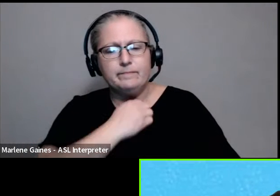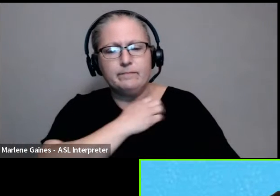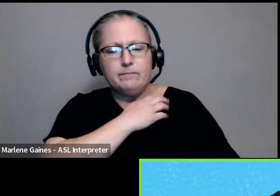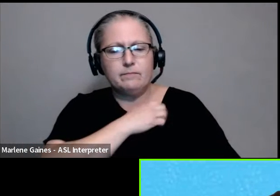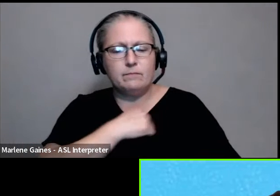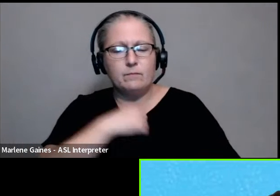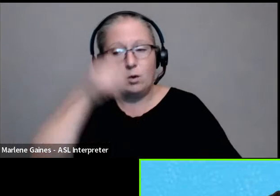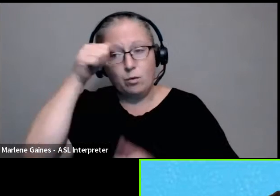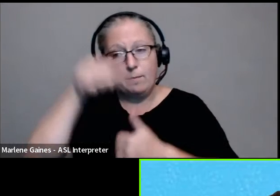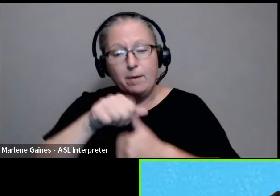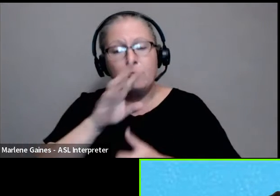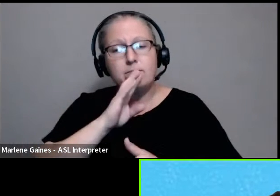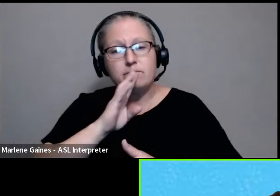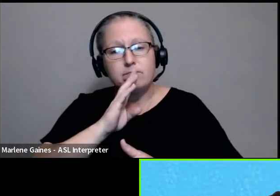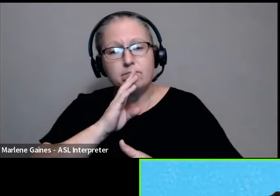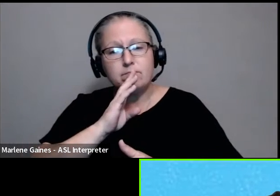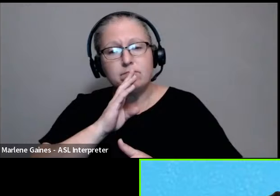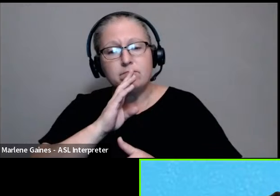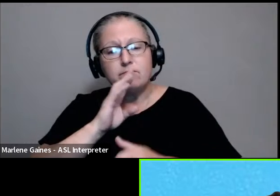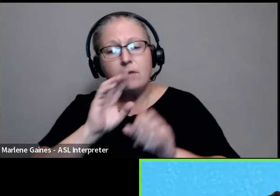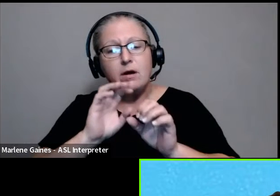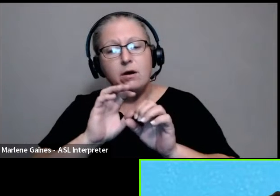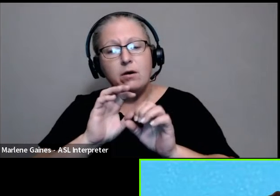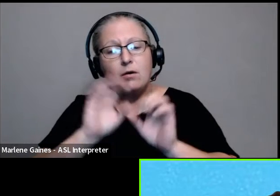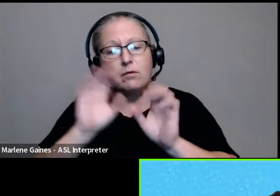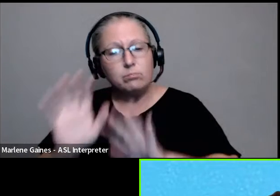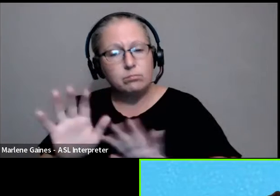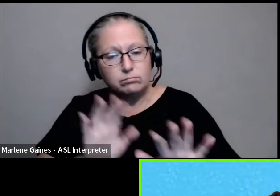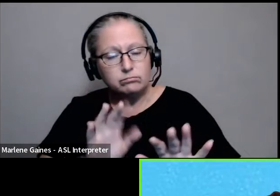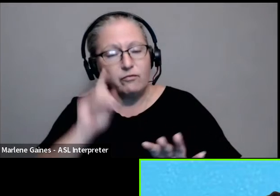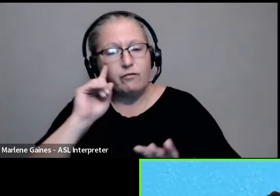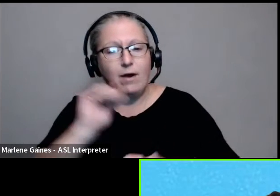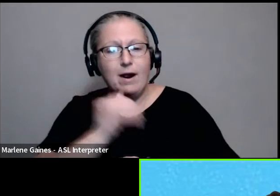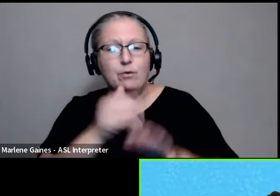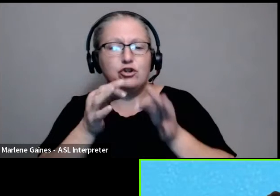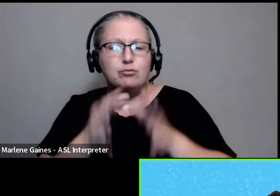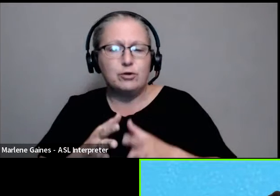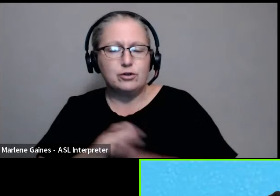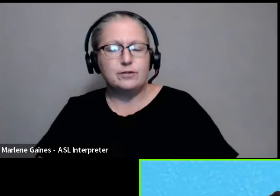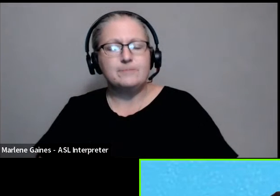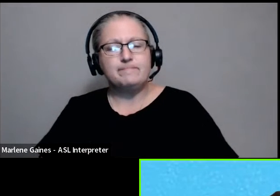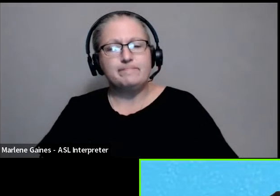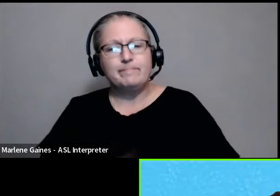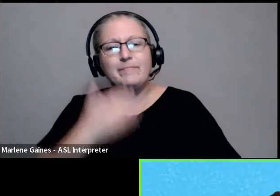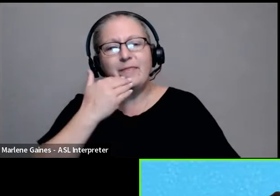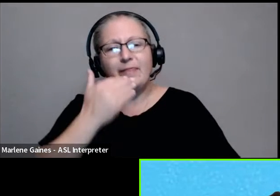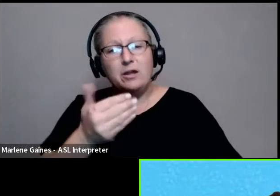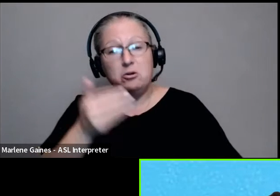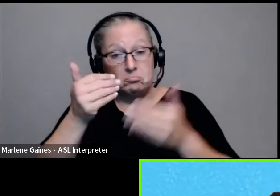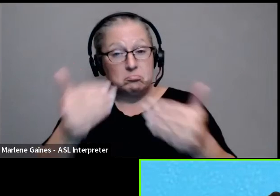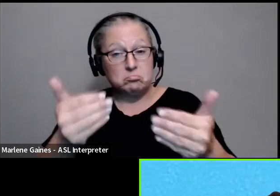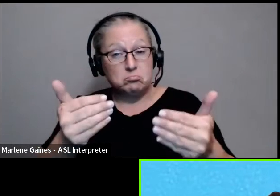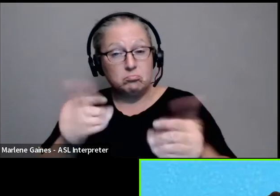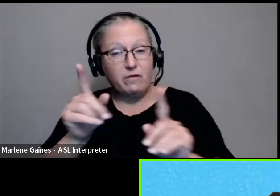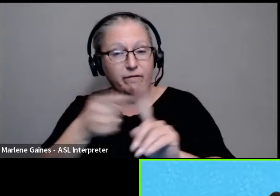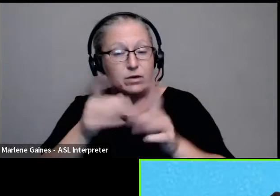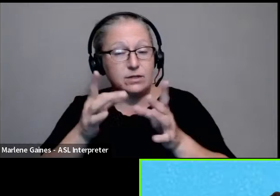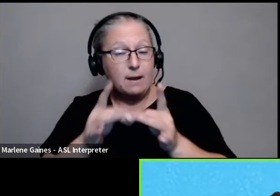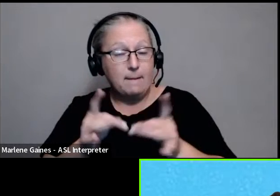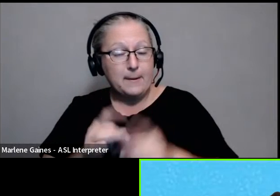please remember to speak at a reasonable pace for our interpreters. Thank you. Go ahead for the first public